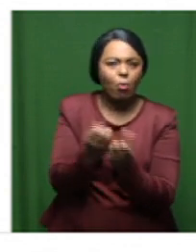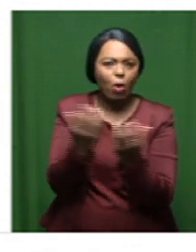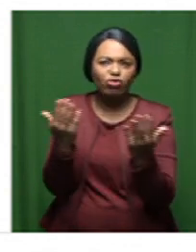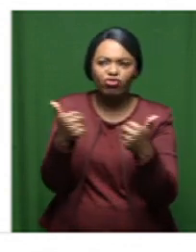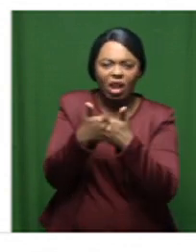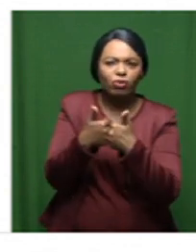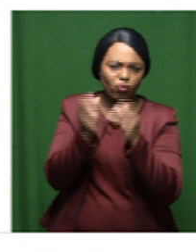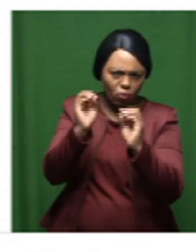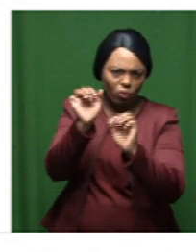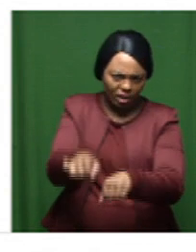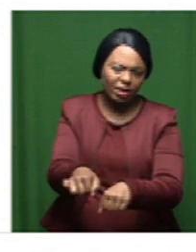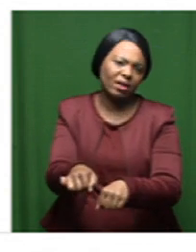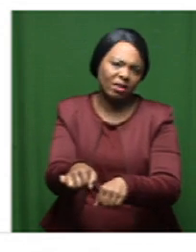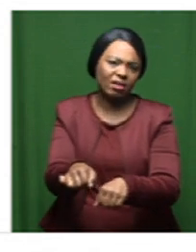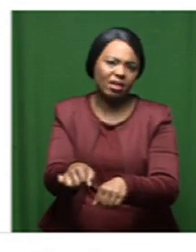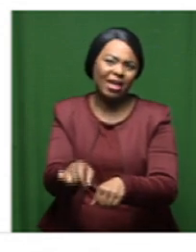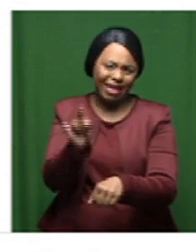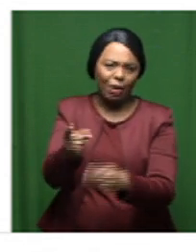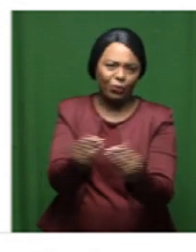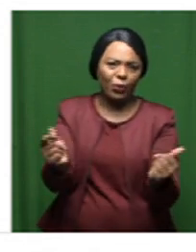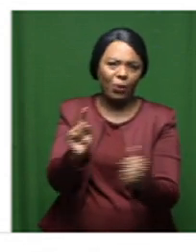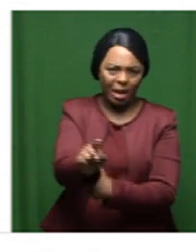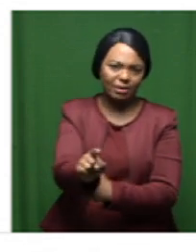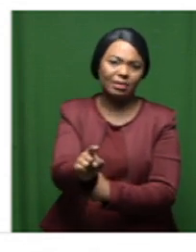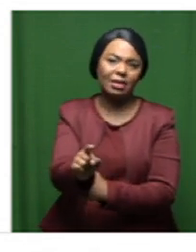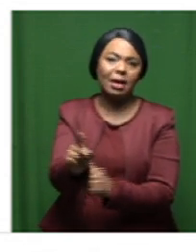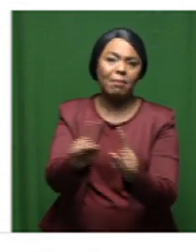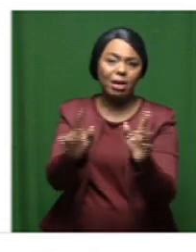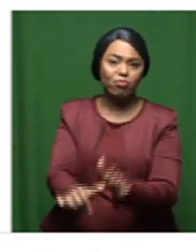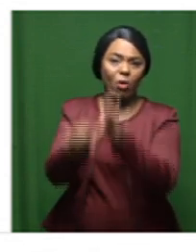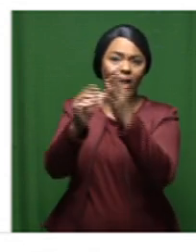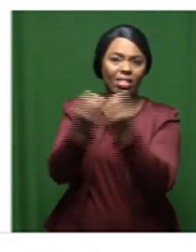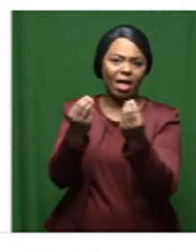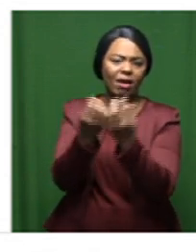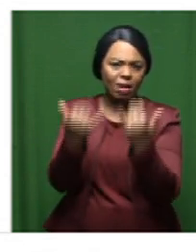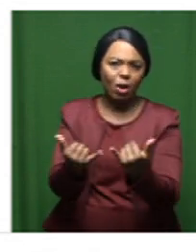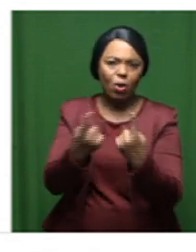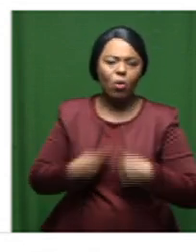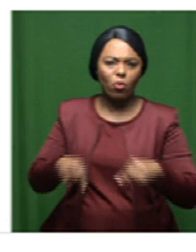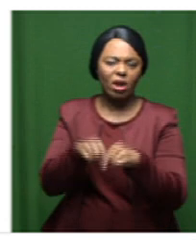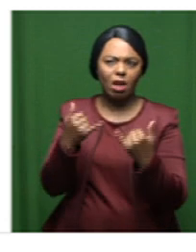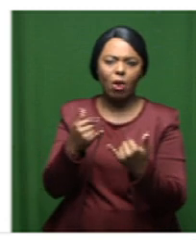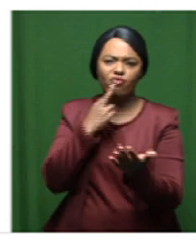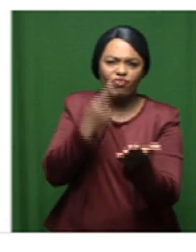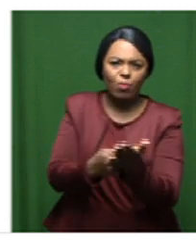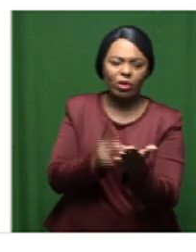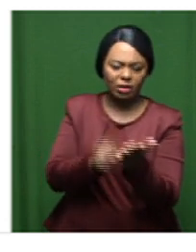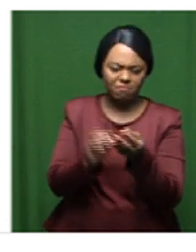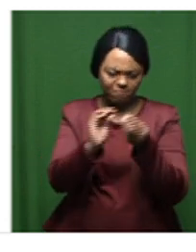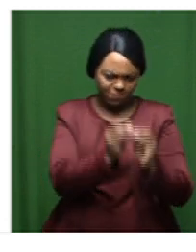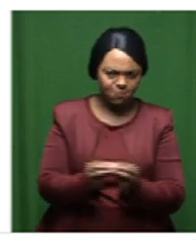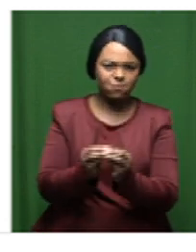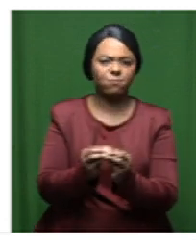I think that have to be addressed, which is also one of the key reasons why we commissioned this report, to